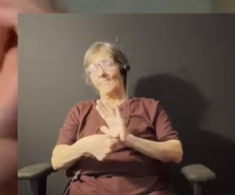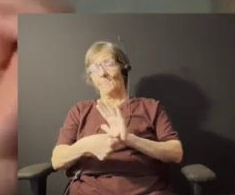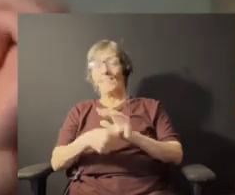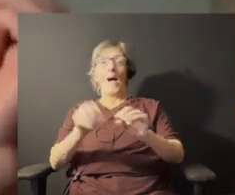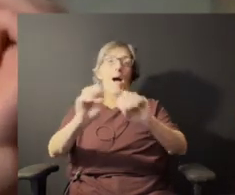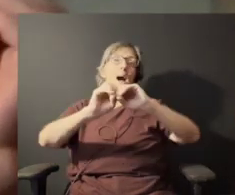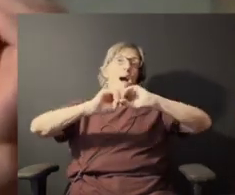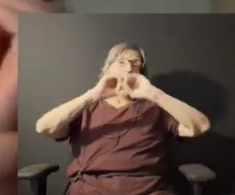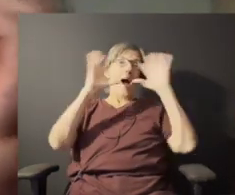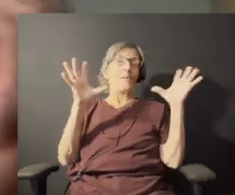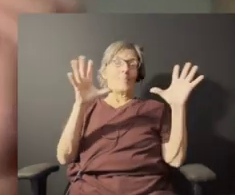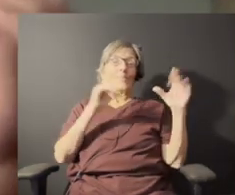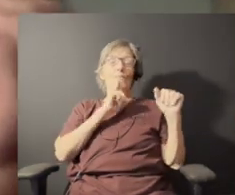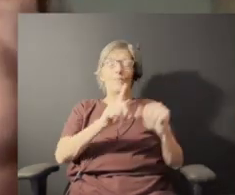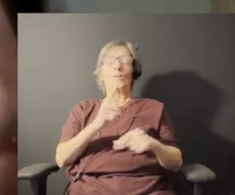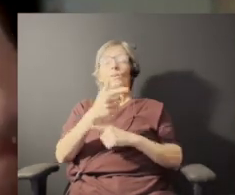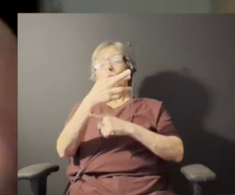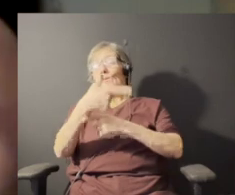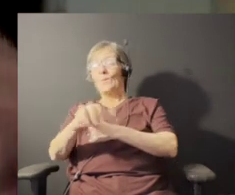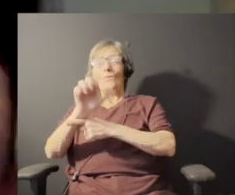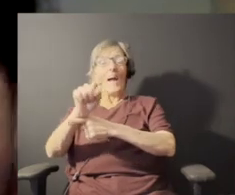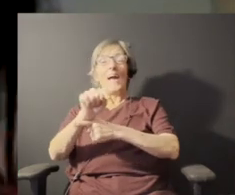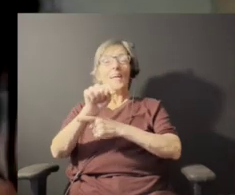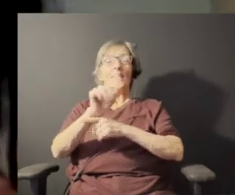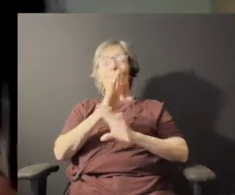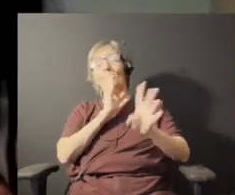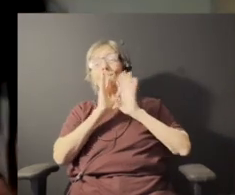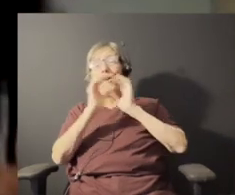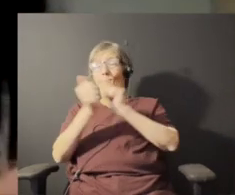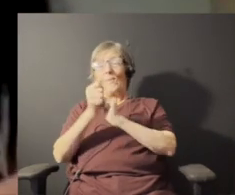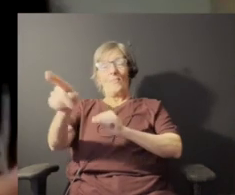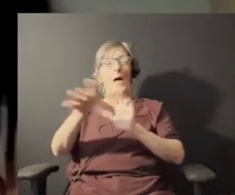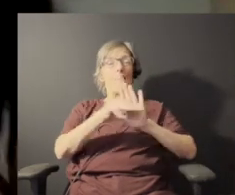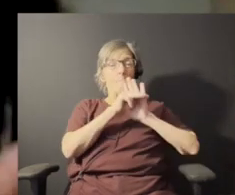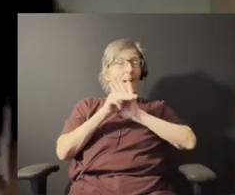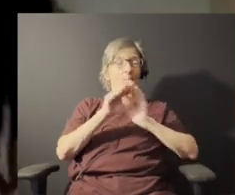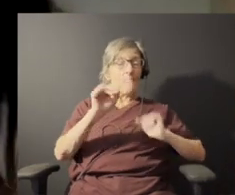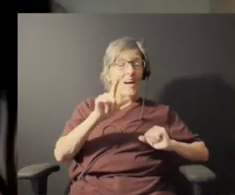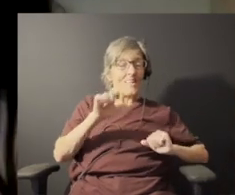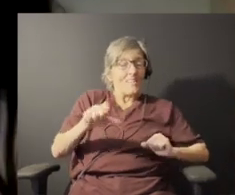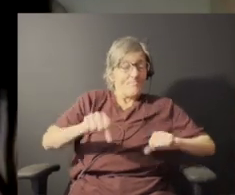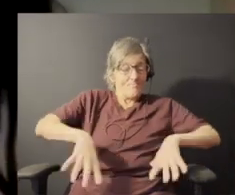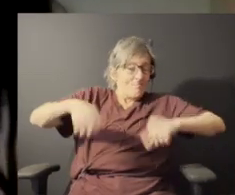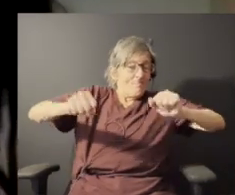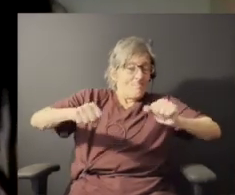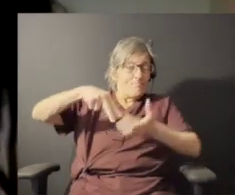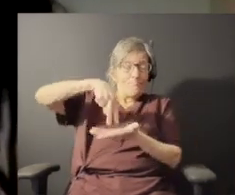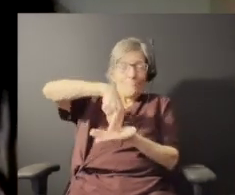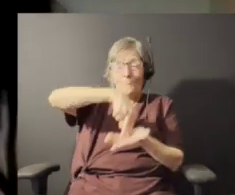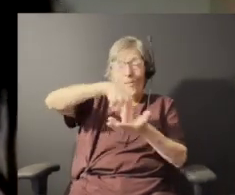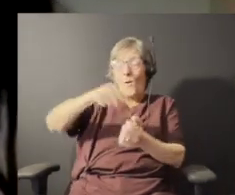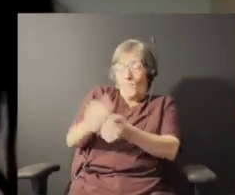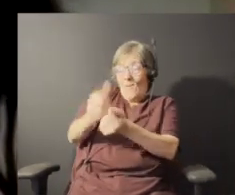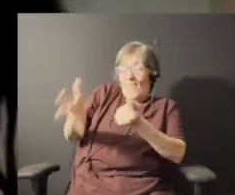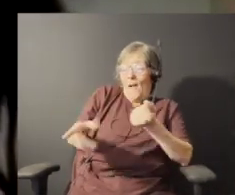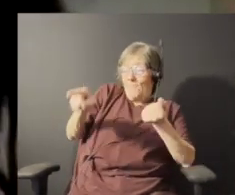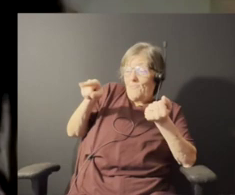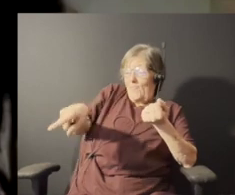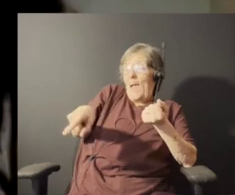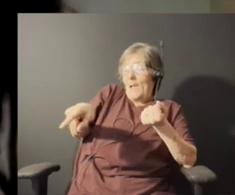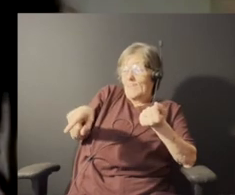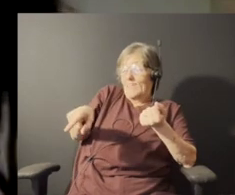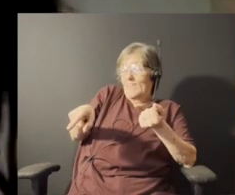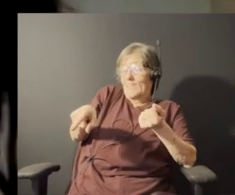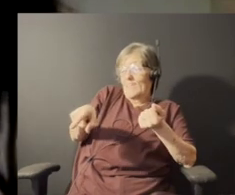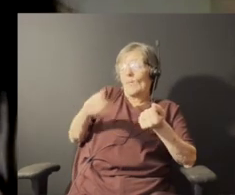But obviously, there's a really great rapport that you have with the models, and that makes such a big difference. Because without that, I